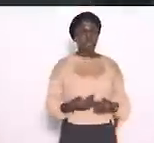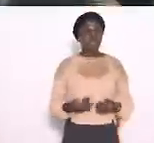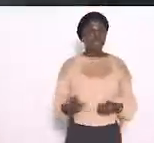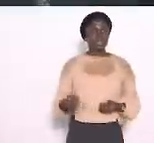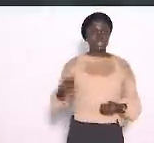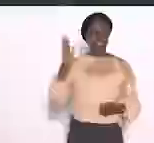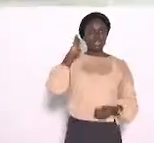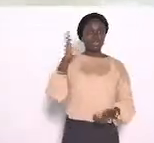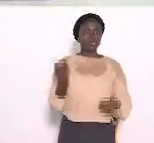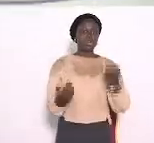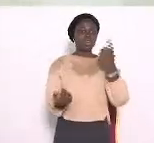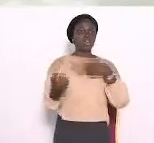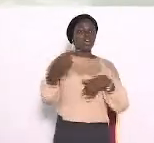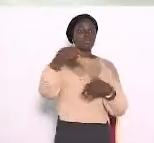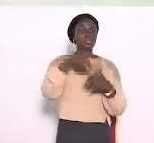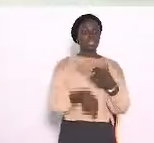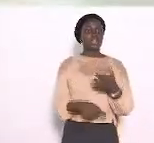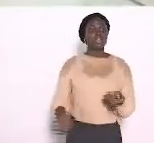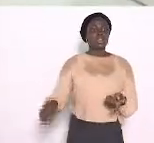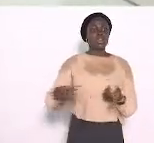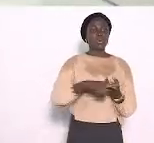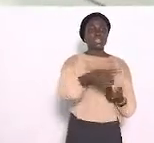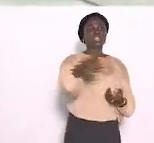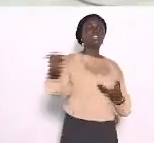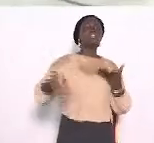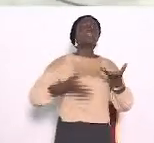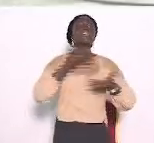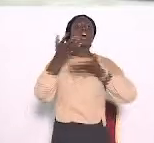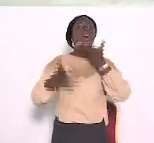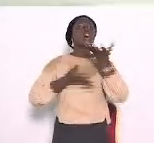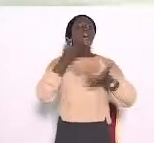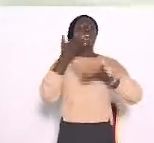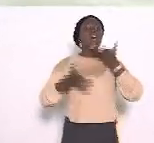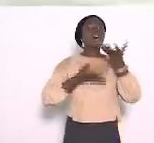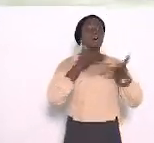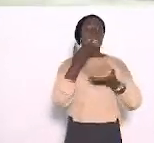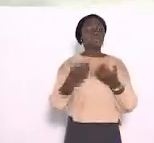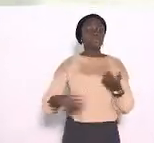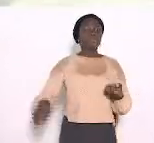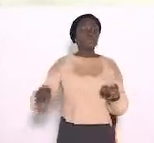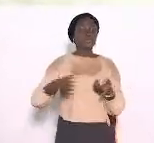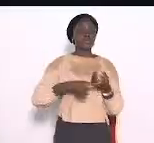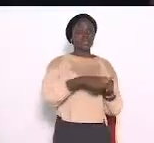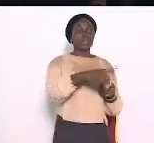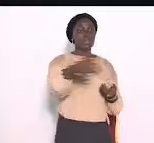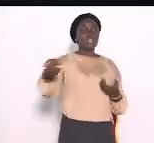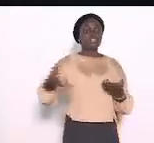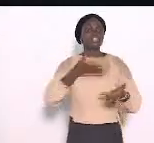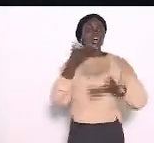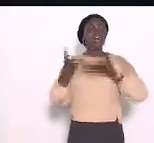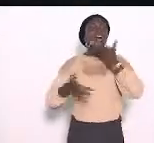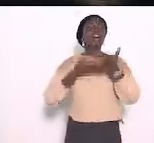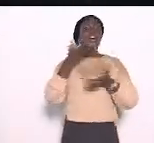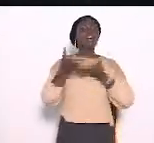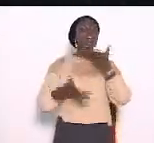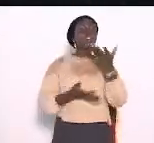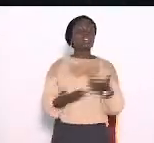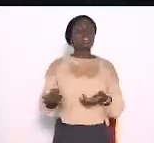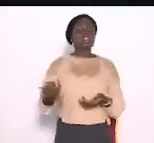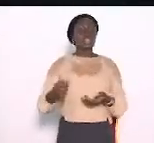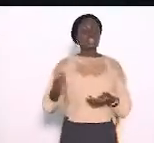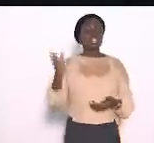wor when you sh SH when you SH just SH when you SH when you